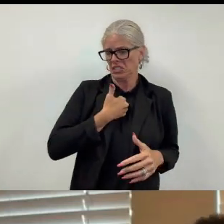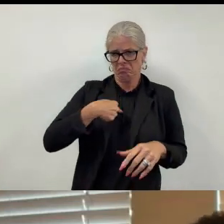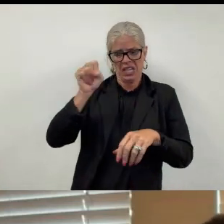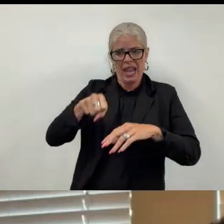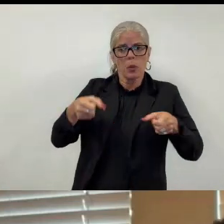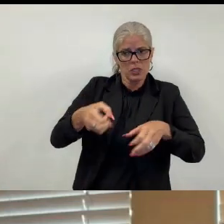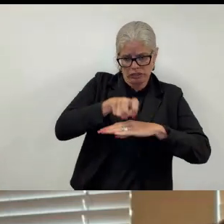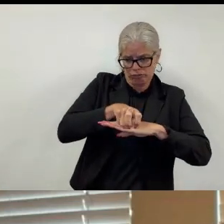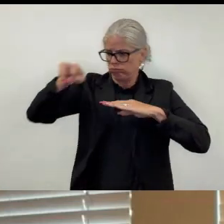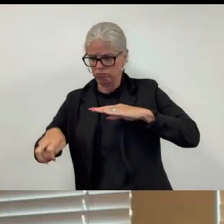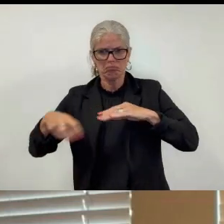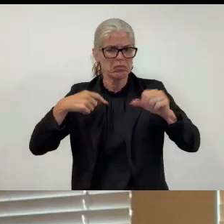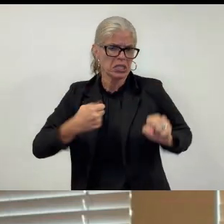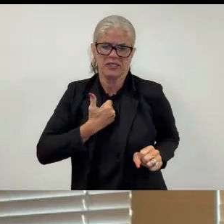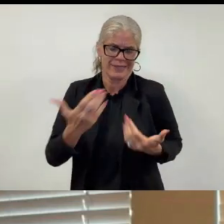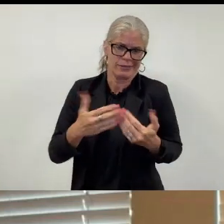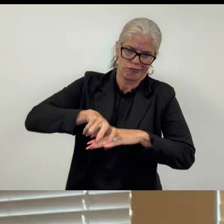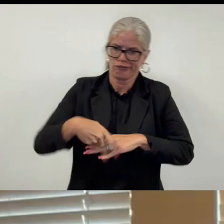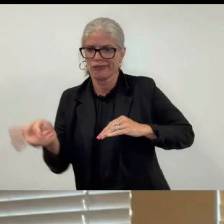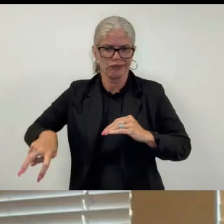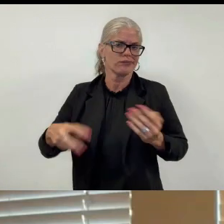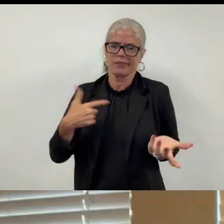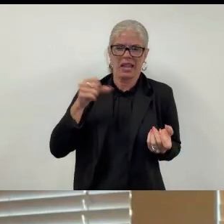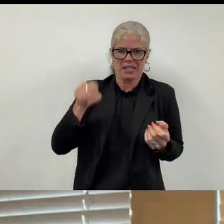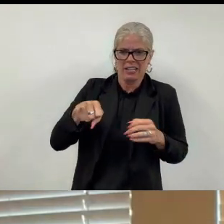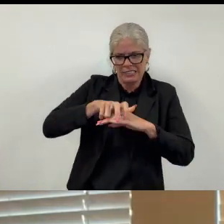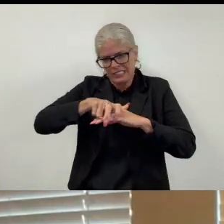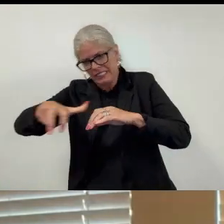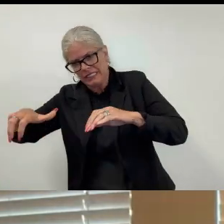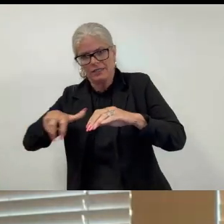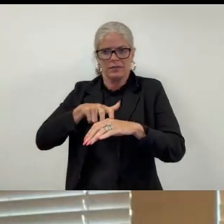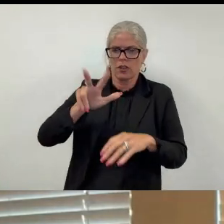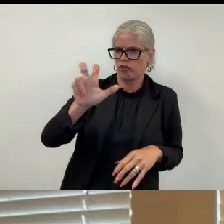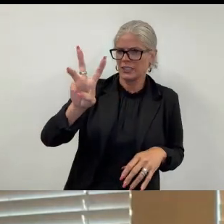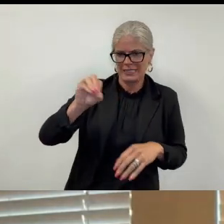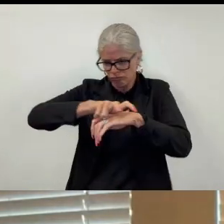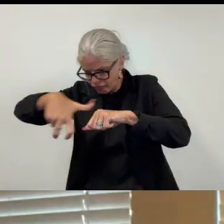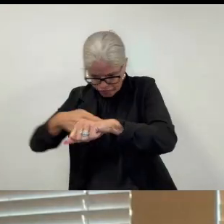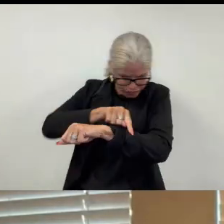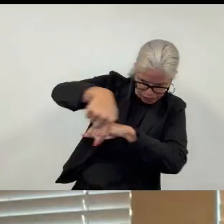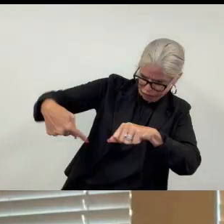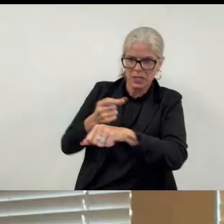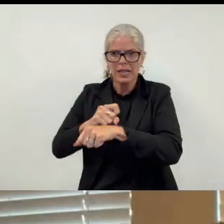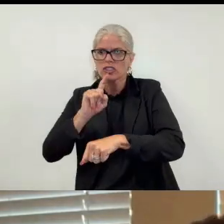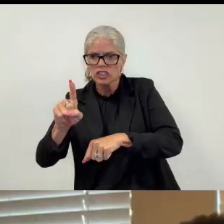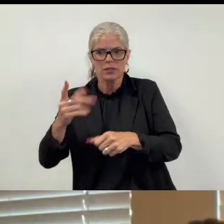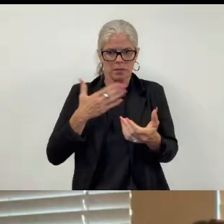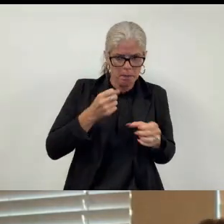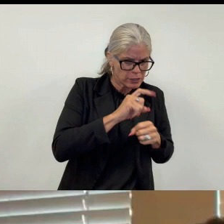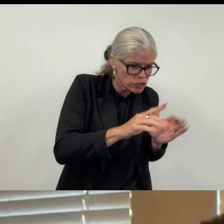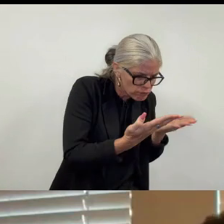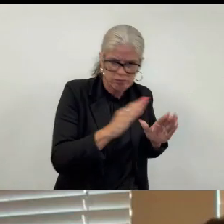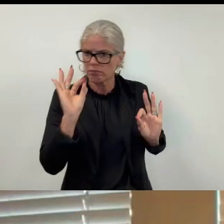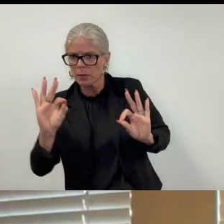can transfer fairly easily out of my chair. I will transfer out of my chair and do a full 360 and lay eyes on it, check